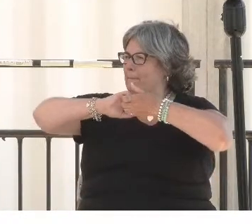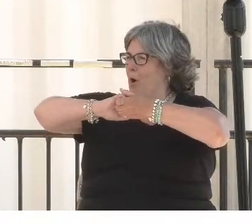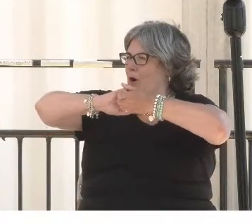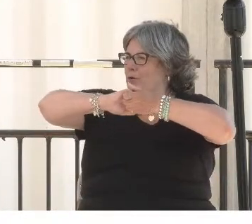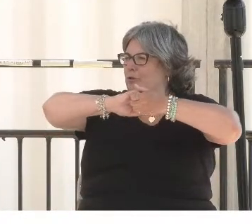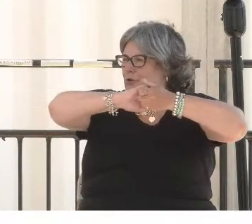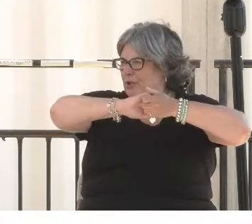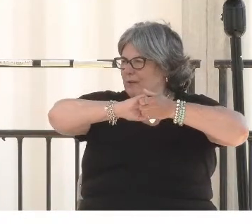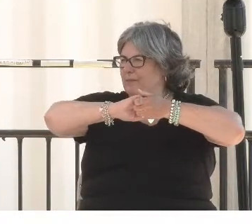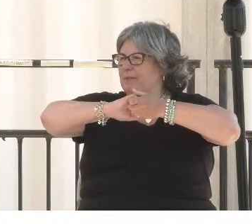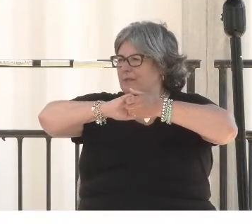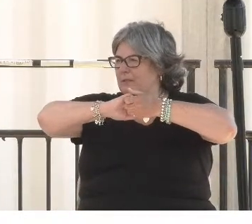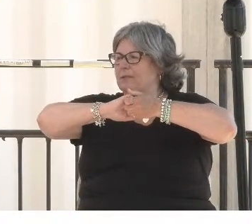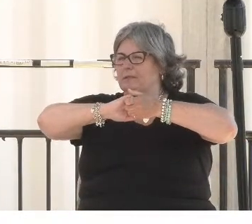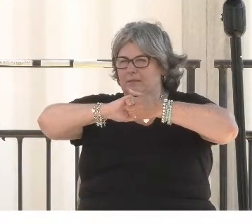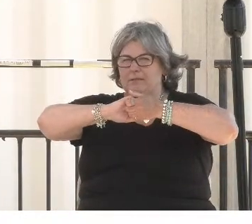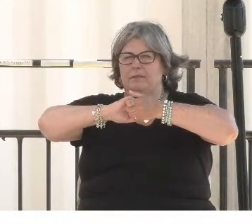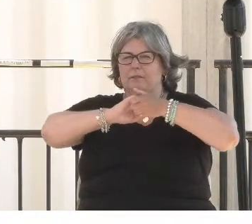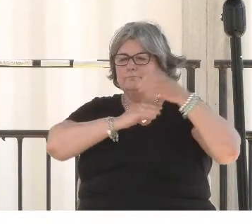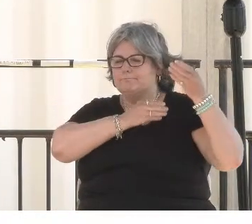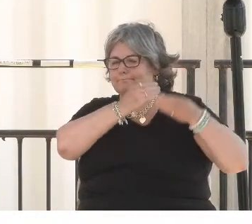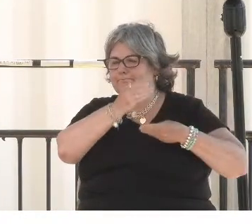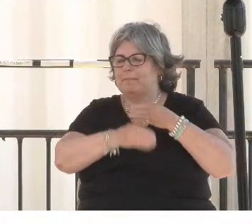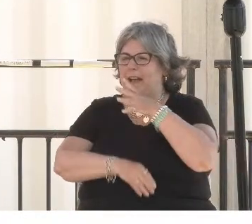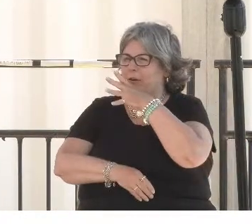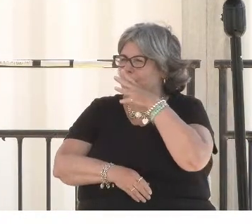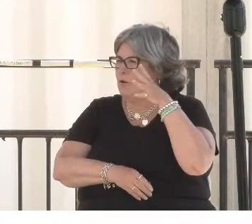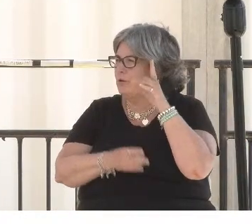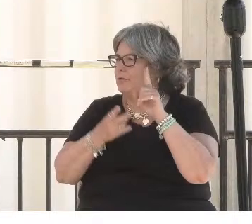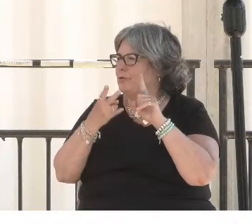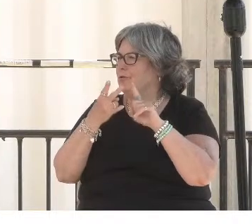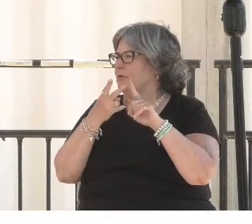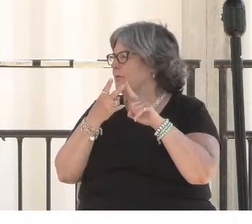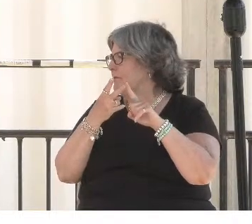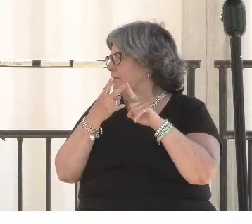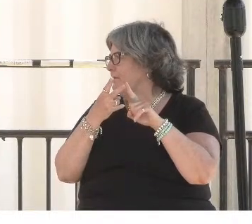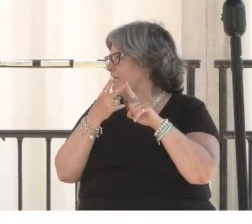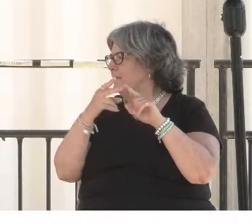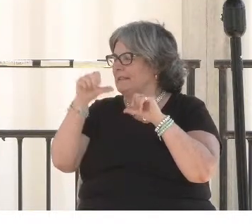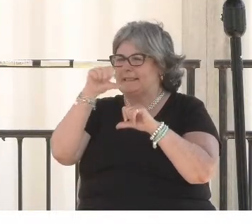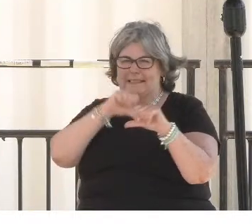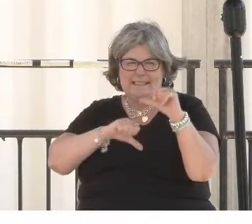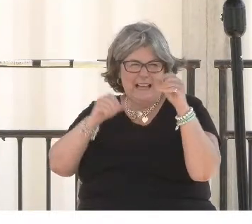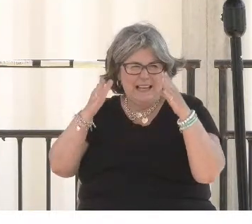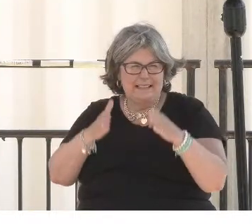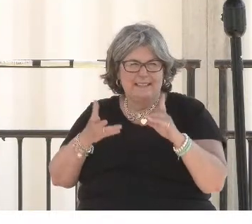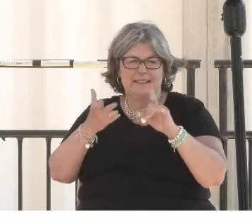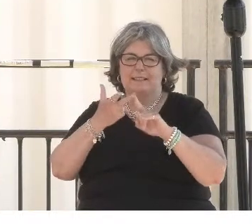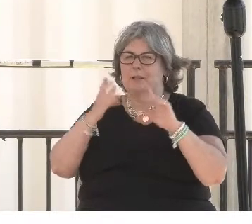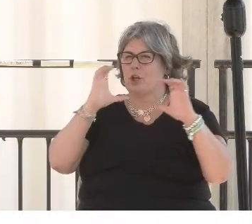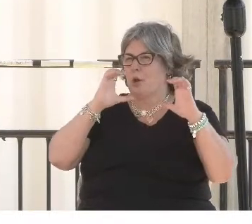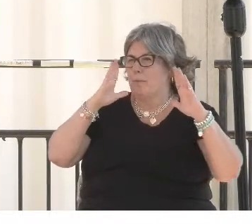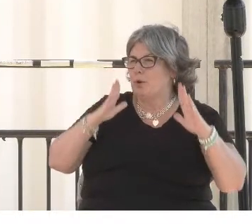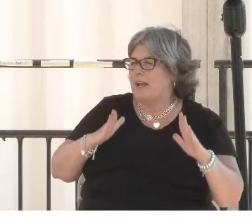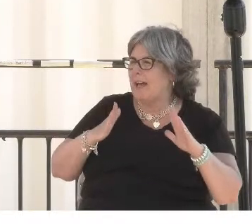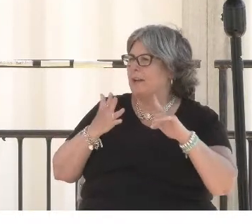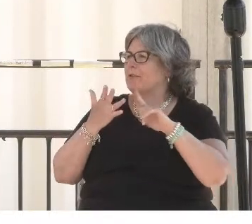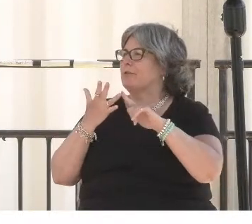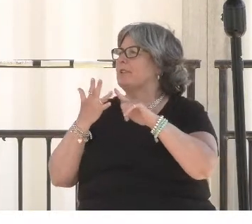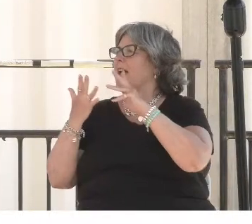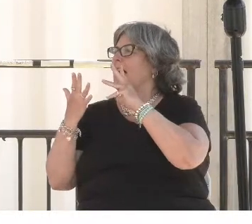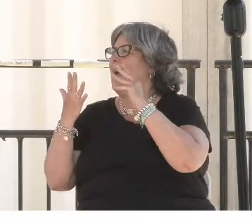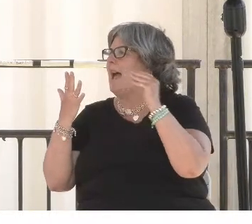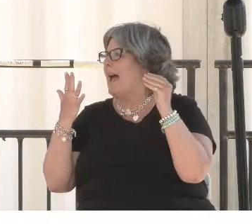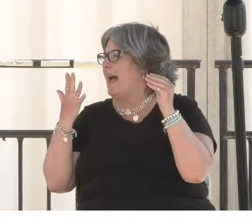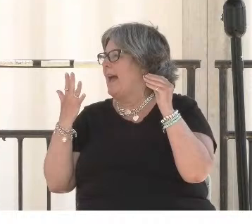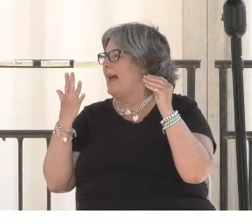here, we're going to cover, regenerative agriculture, vintners, scientists, communicators, as well